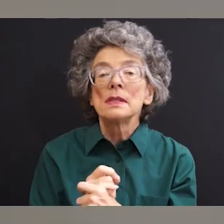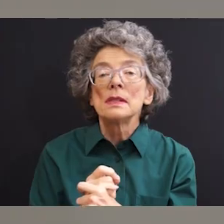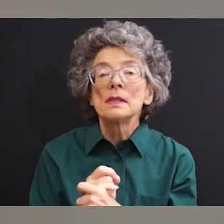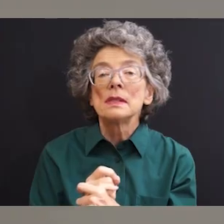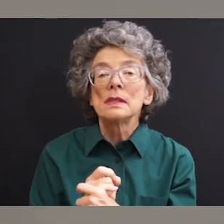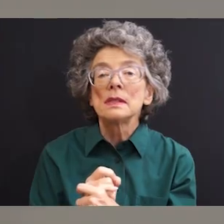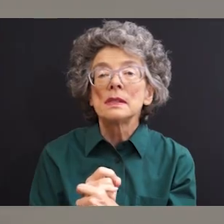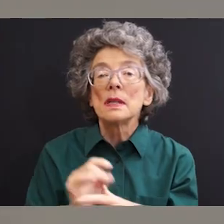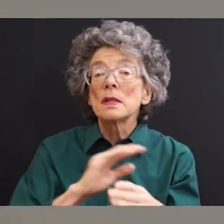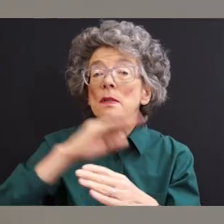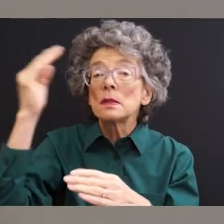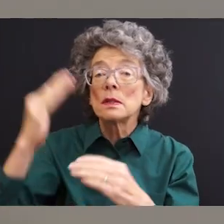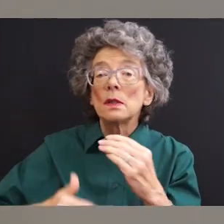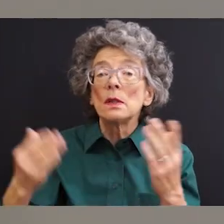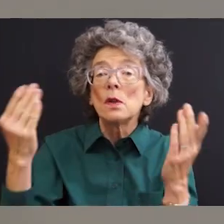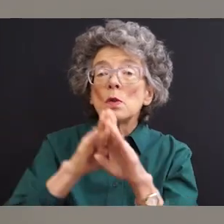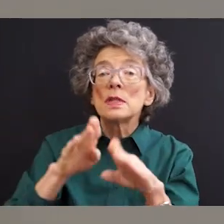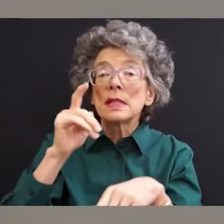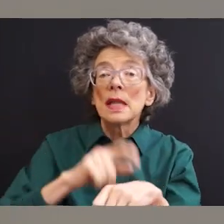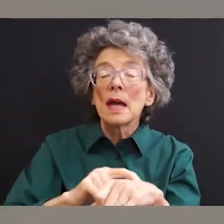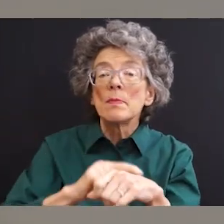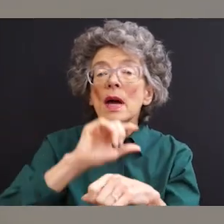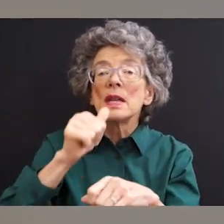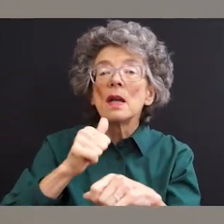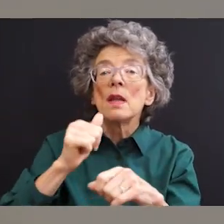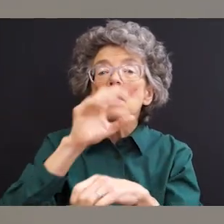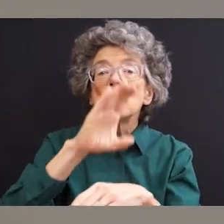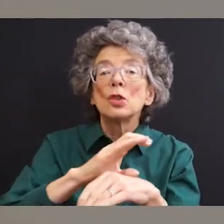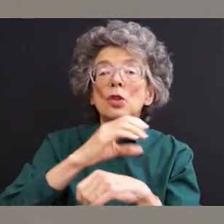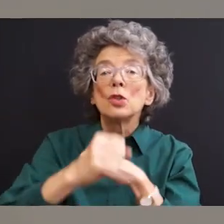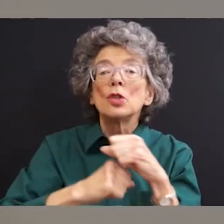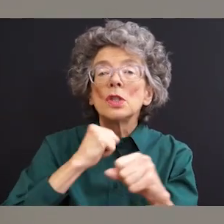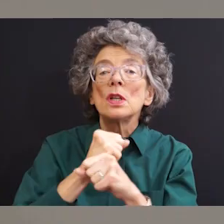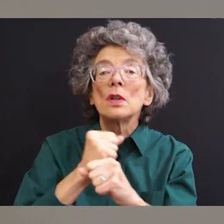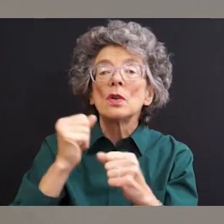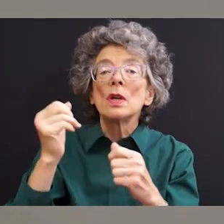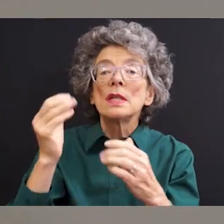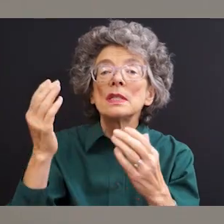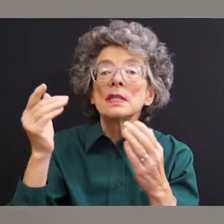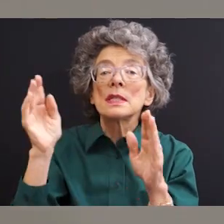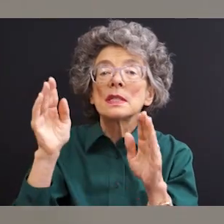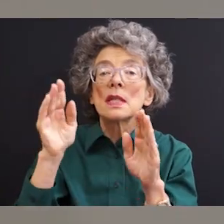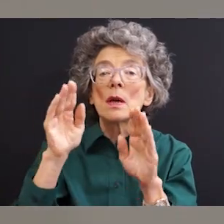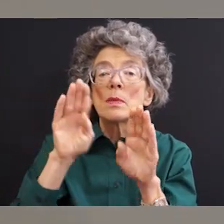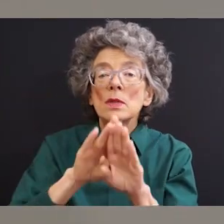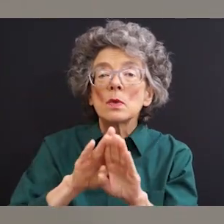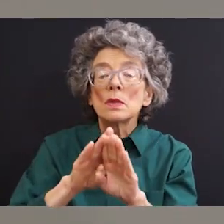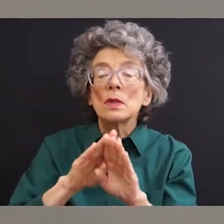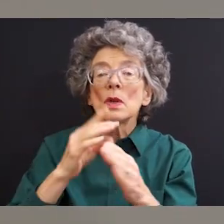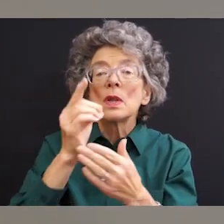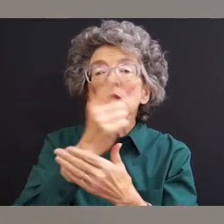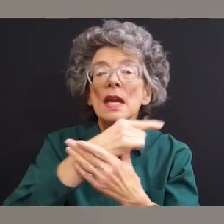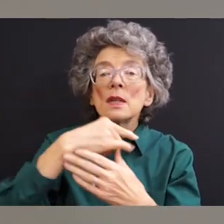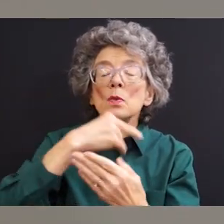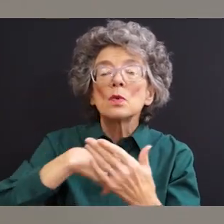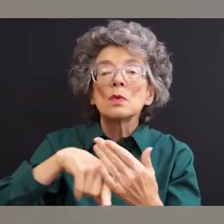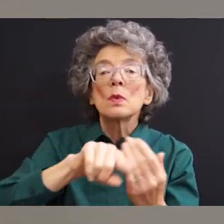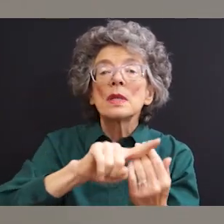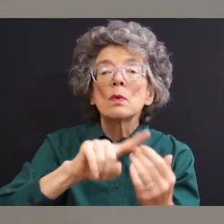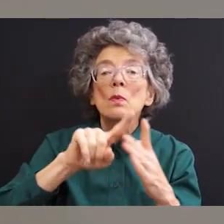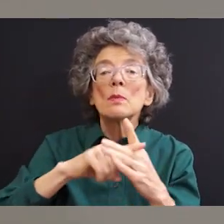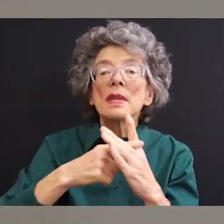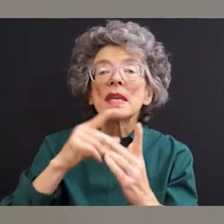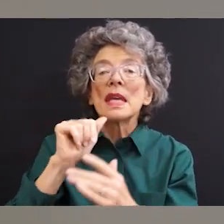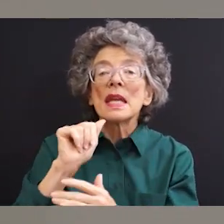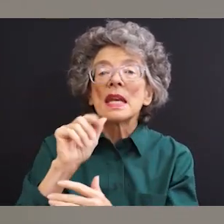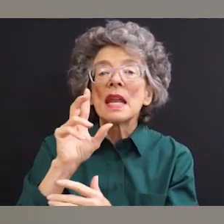Closing time. Another liturgical year is coming to a close. Next week, we begin again in the season of Advent, waiting